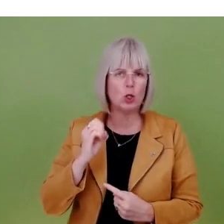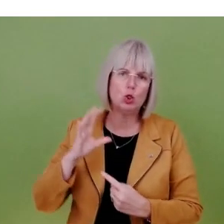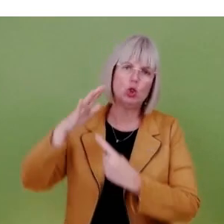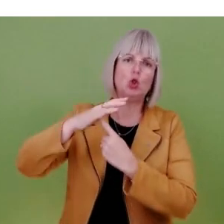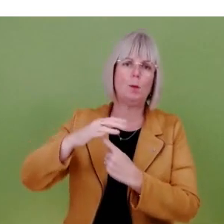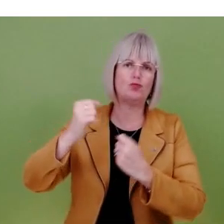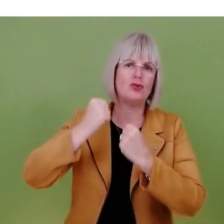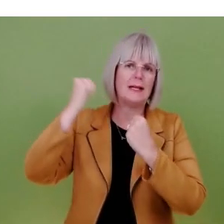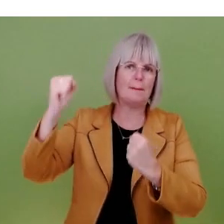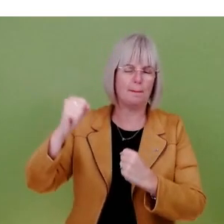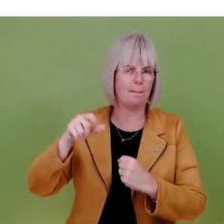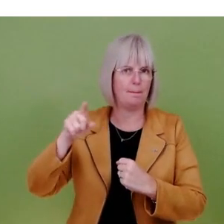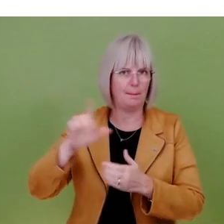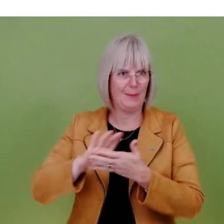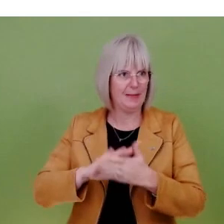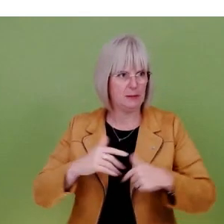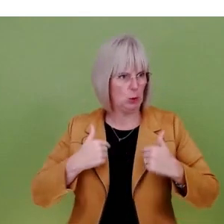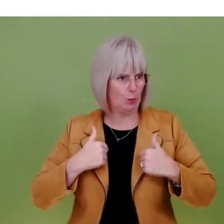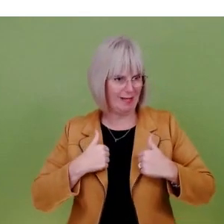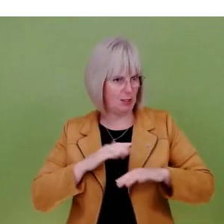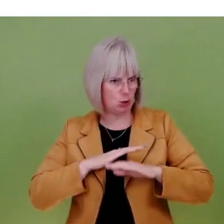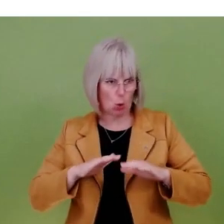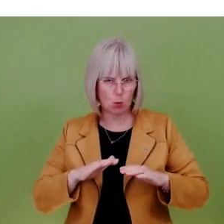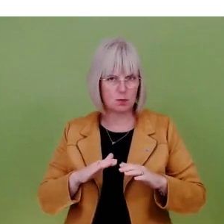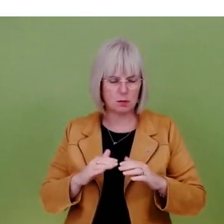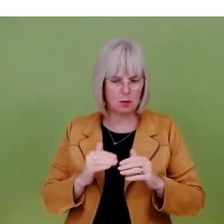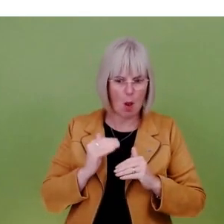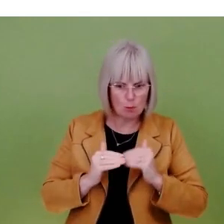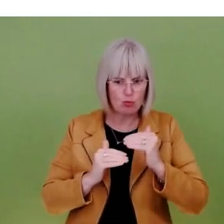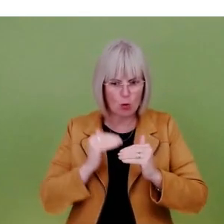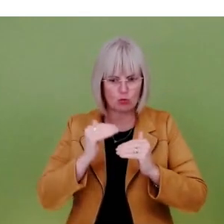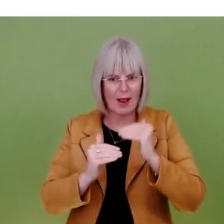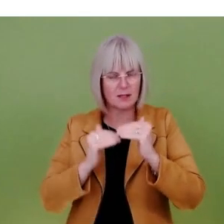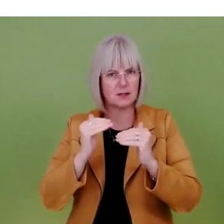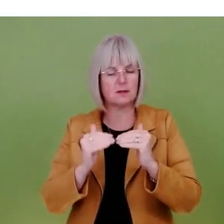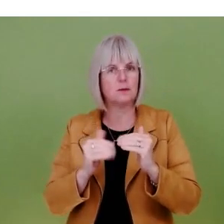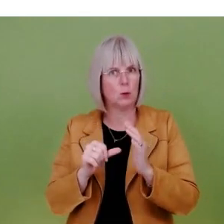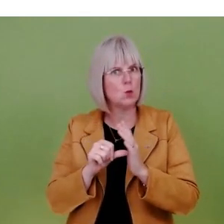bold question, and I'm going to start with Bill to hear his response to that question.